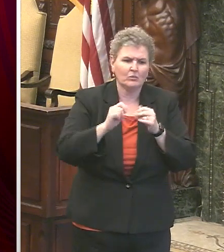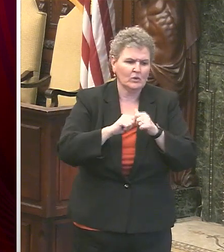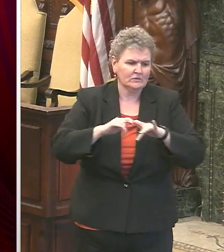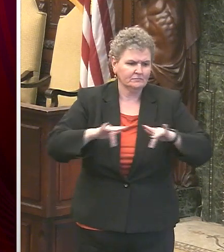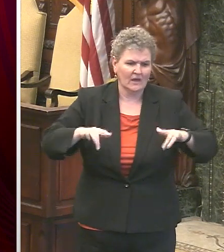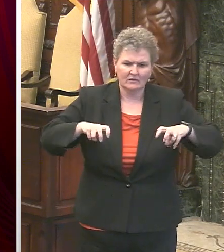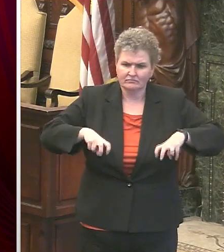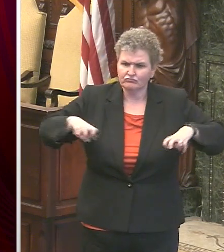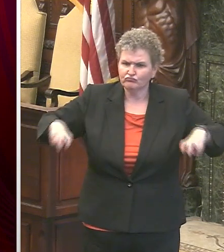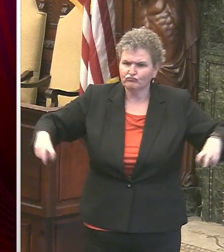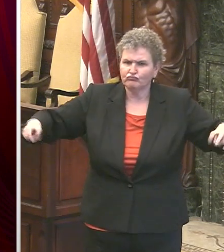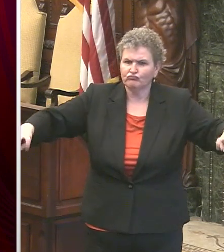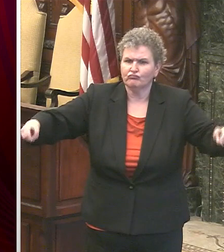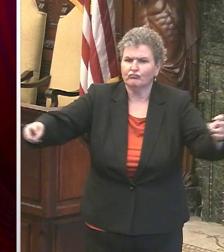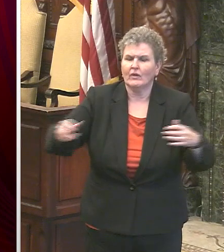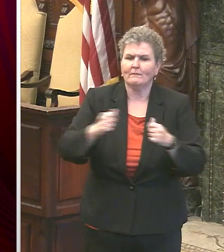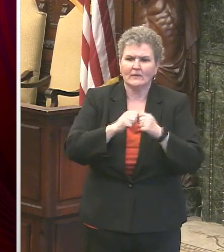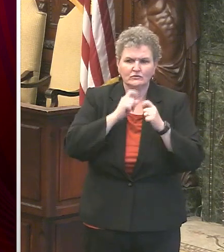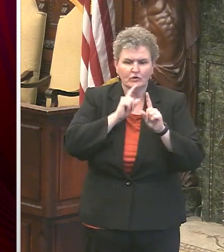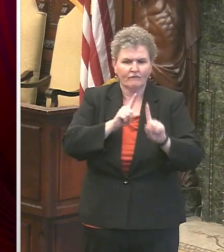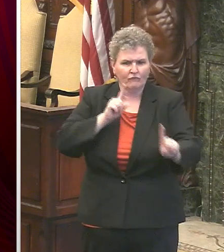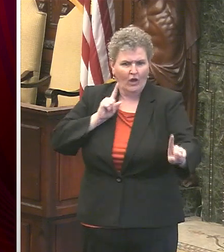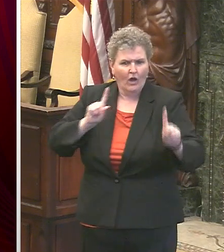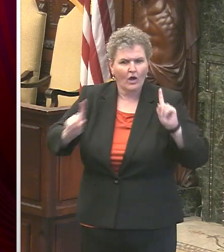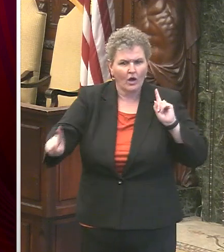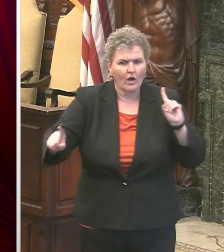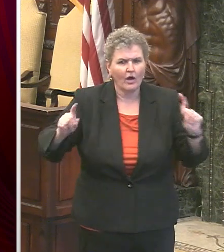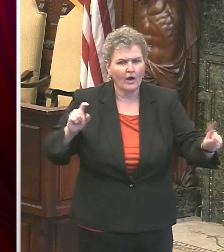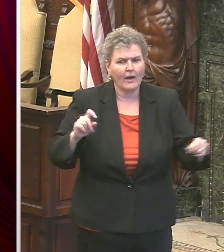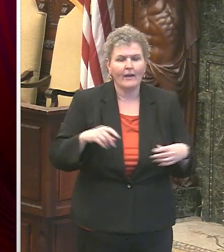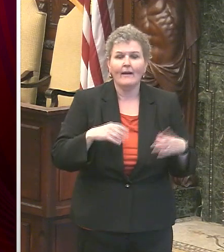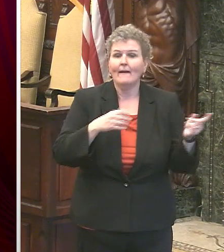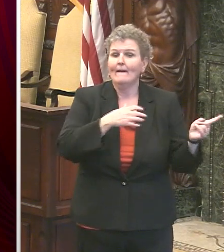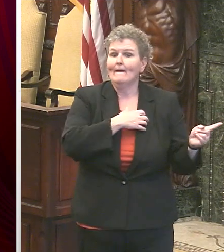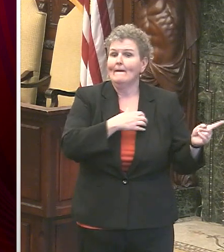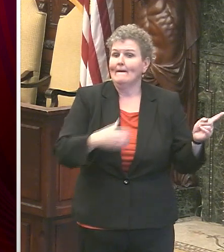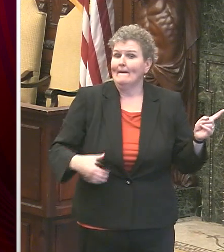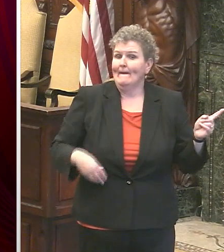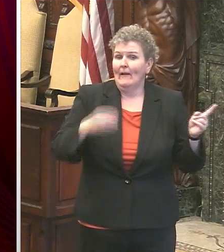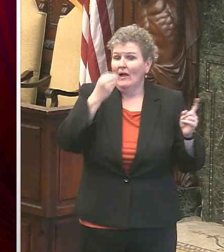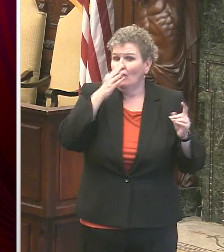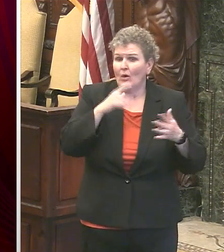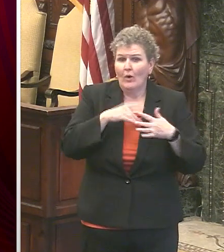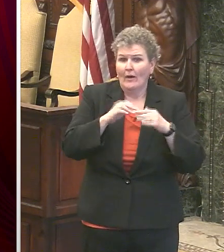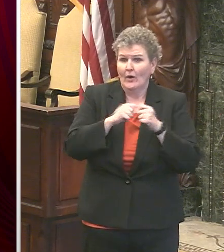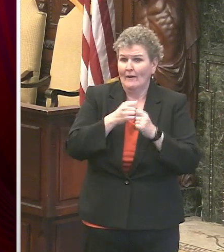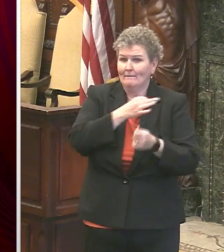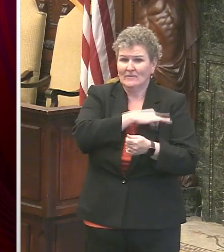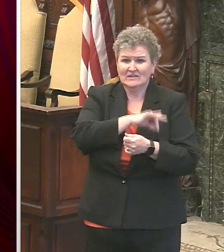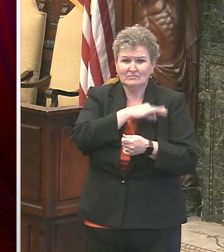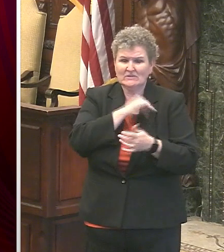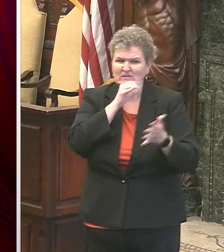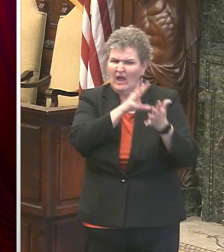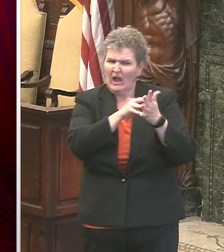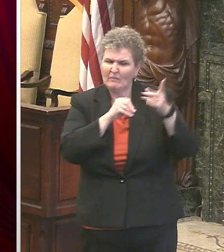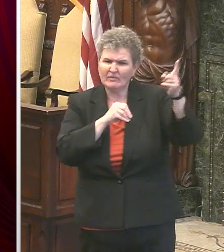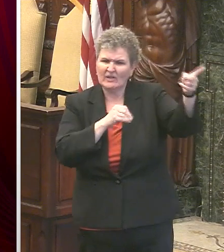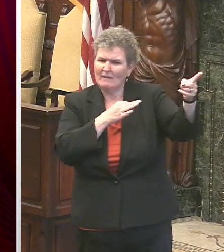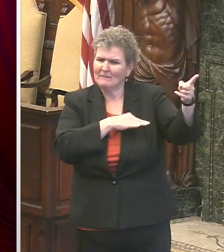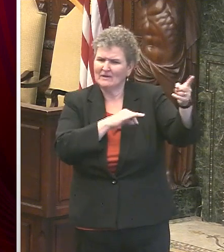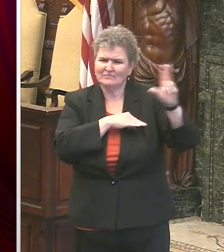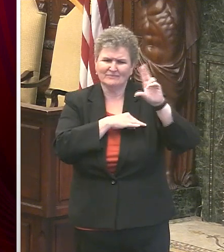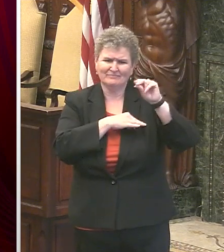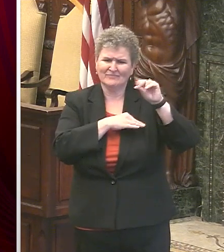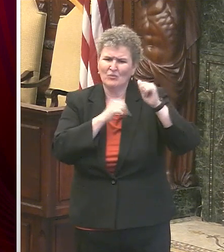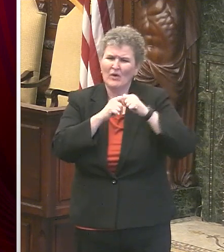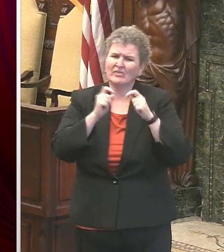groups so that they're very far from each other. And I don't know whether or not they're going to mimic the Pittsburgh stadium, Heinz Field, but I think the upper bowl was